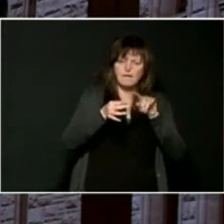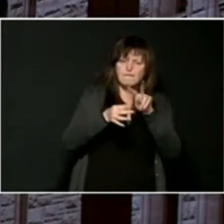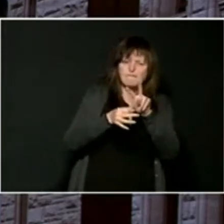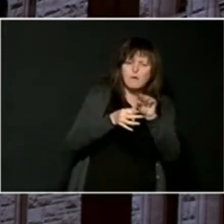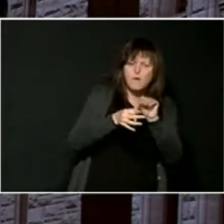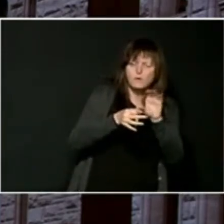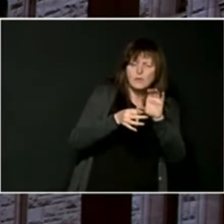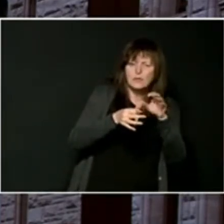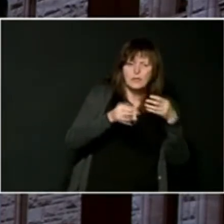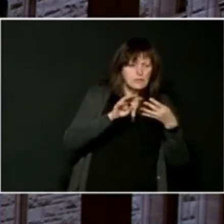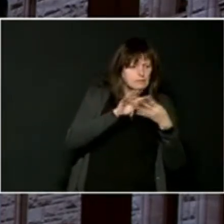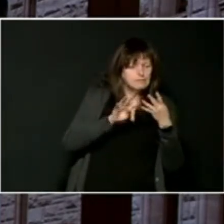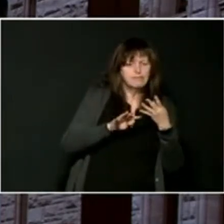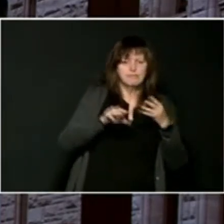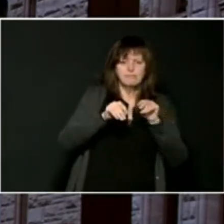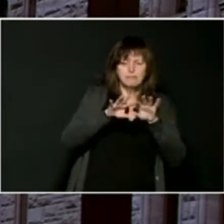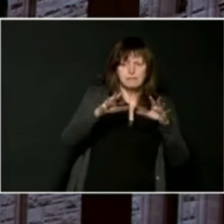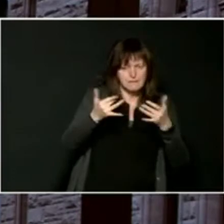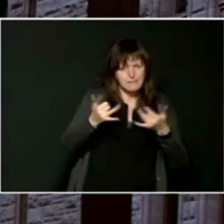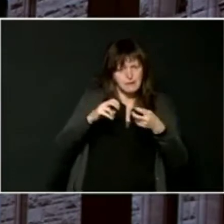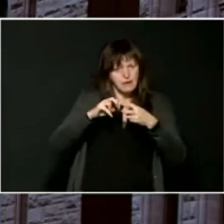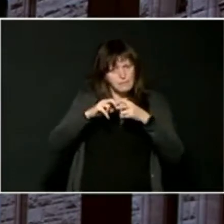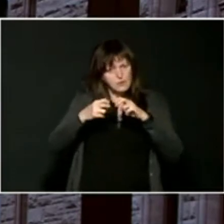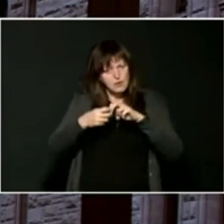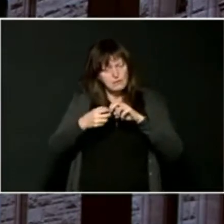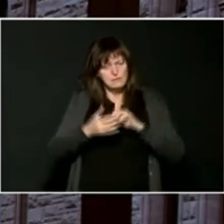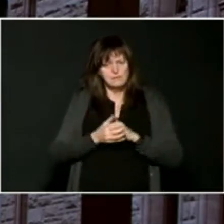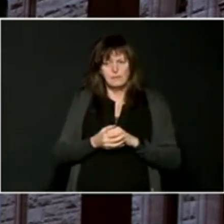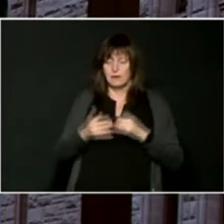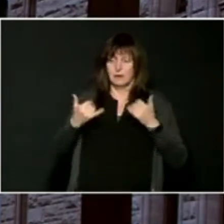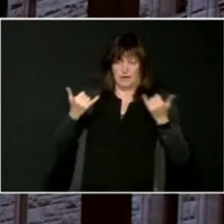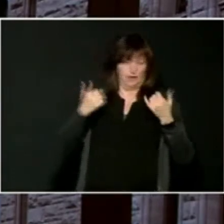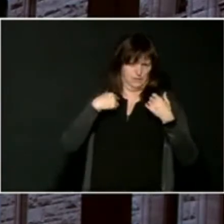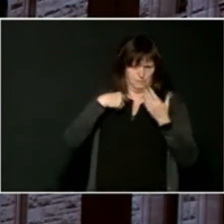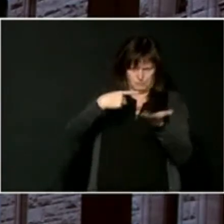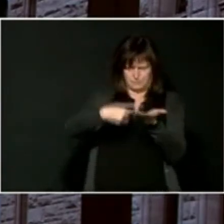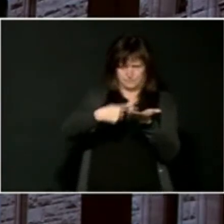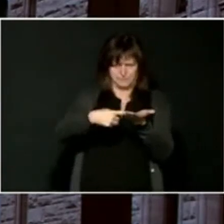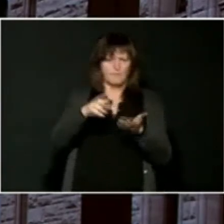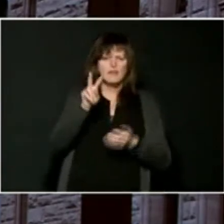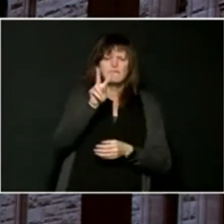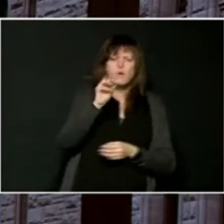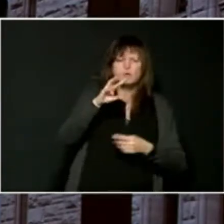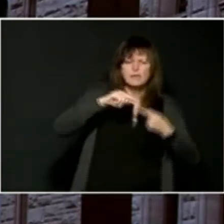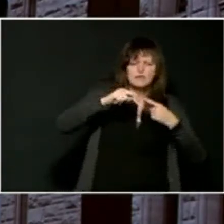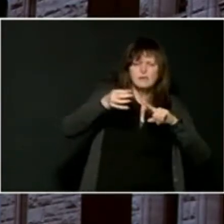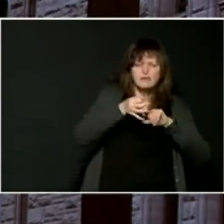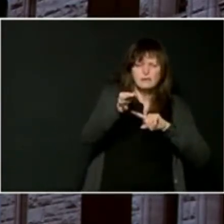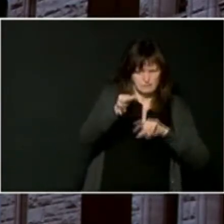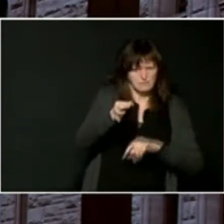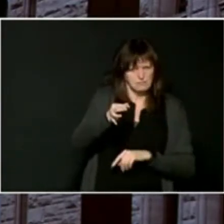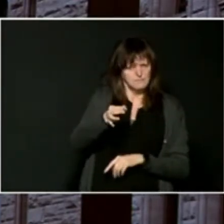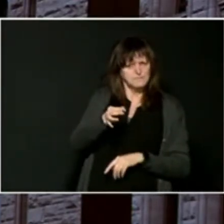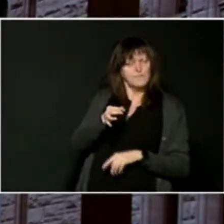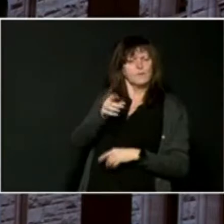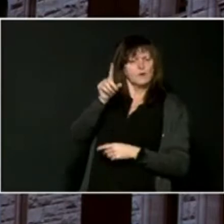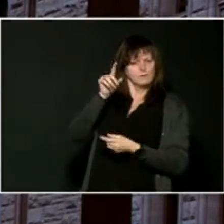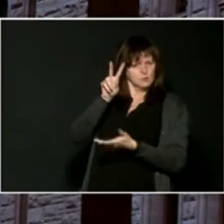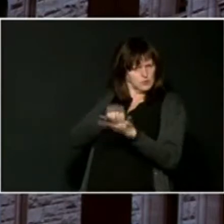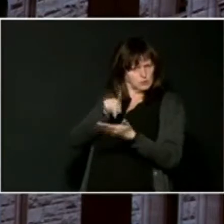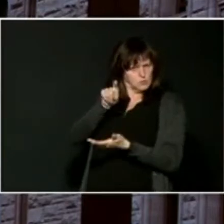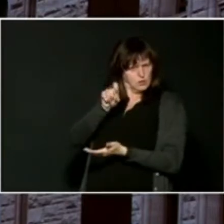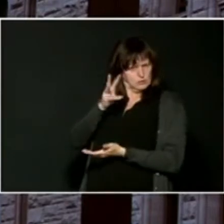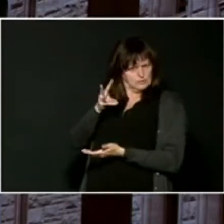about the variants of concern, as I said, we are now confirmed 2,116, and Ontario has an addition